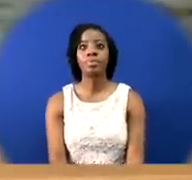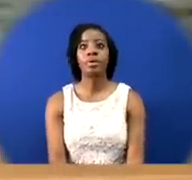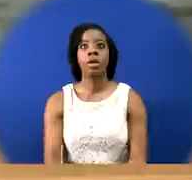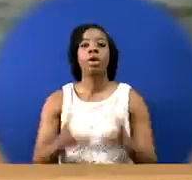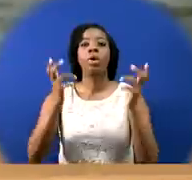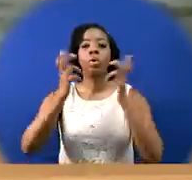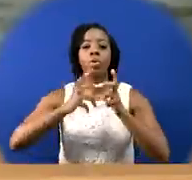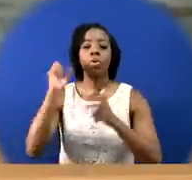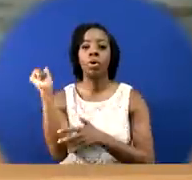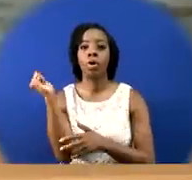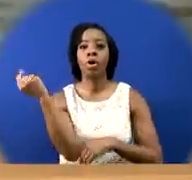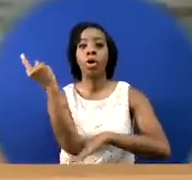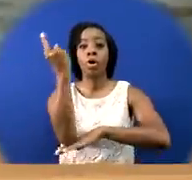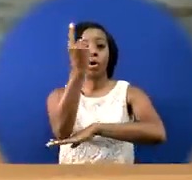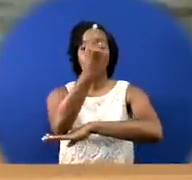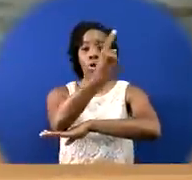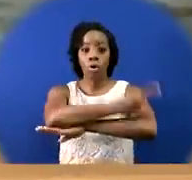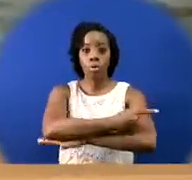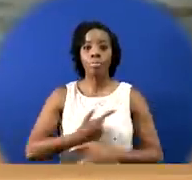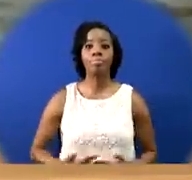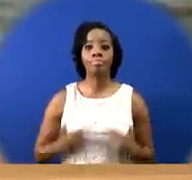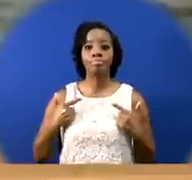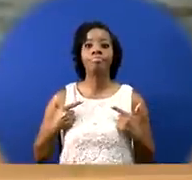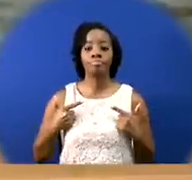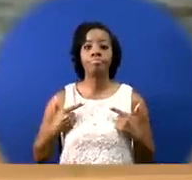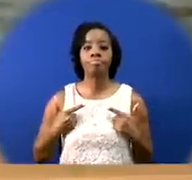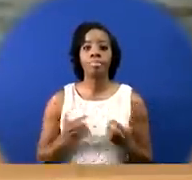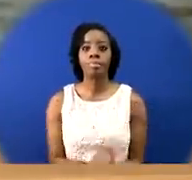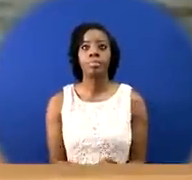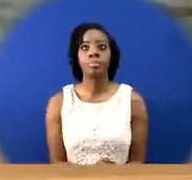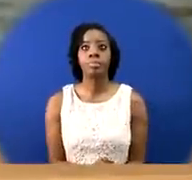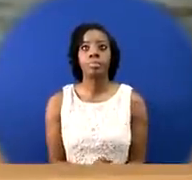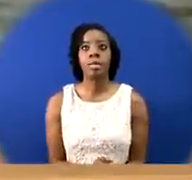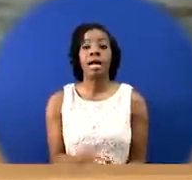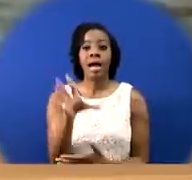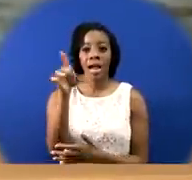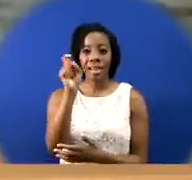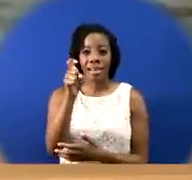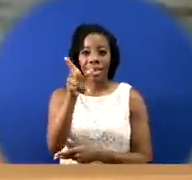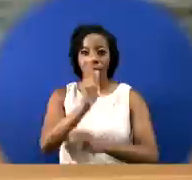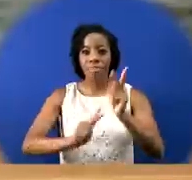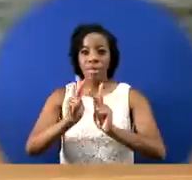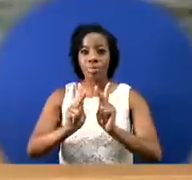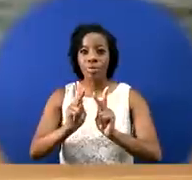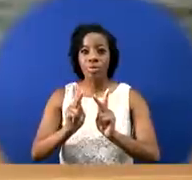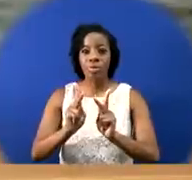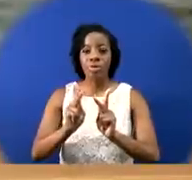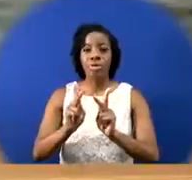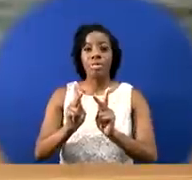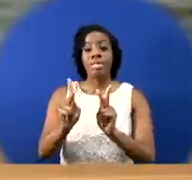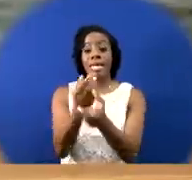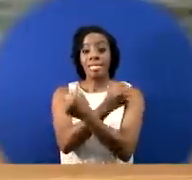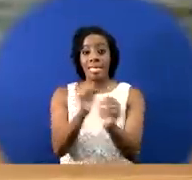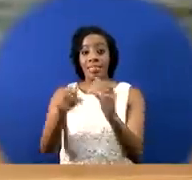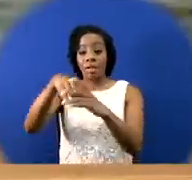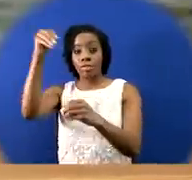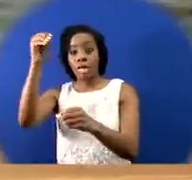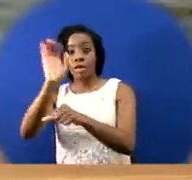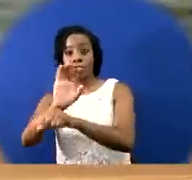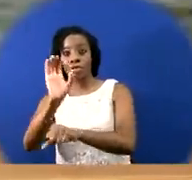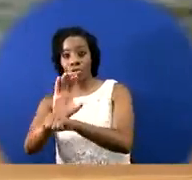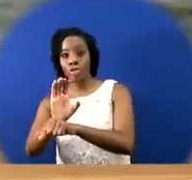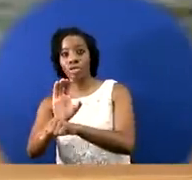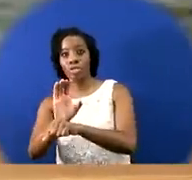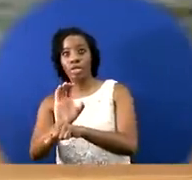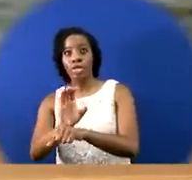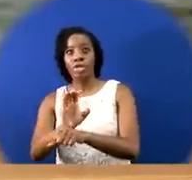all the days of my life. Woo. I need the people who got saved beyond the church house to celebrate right now. I